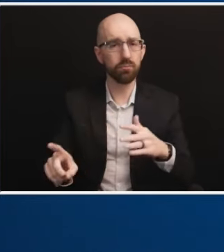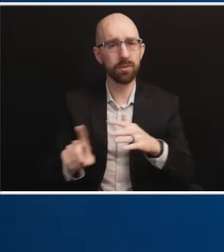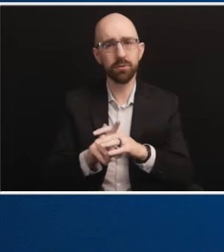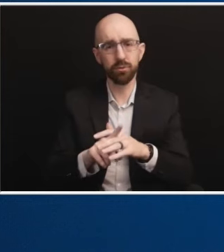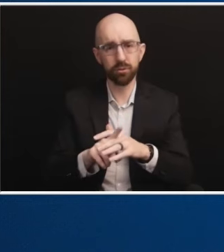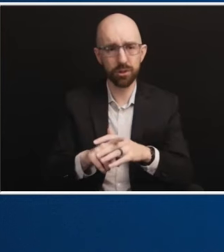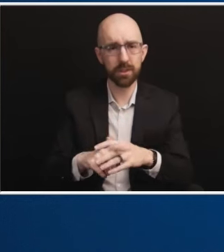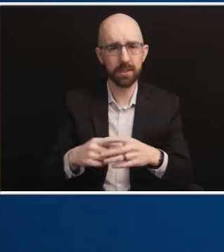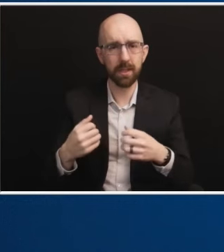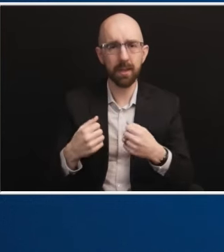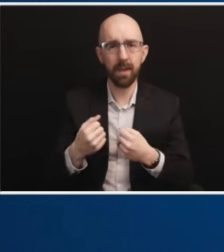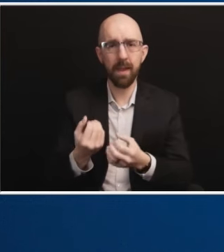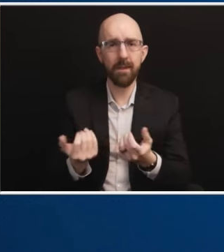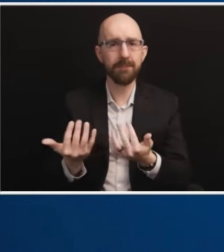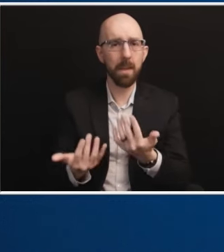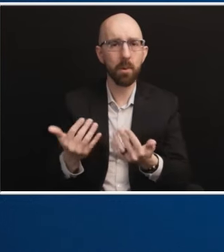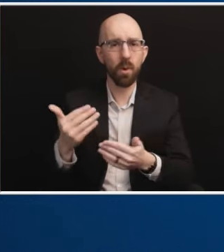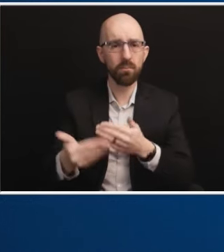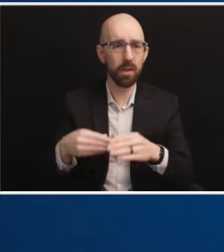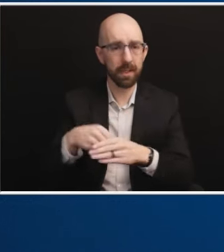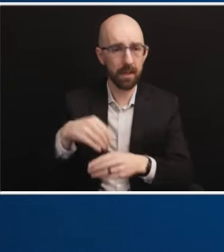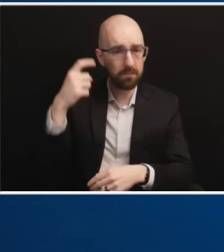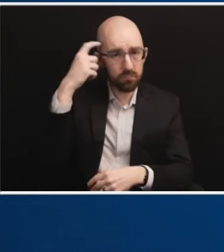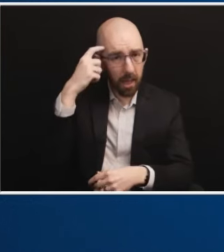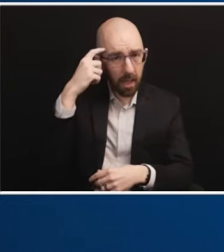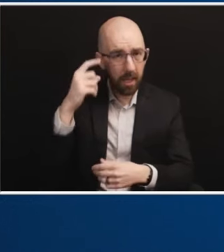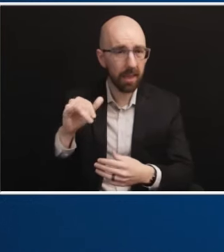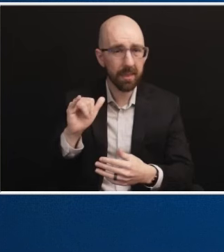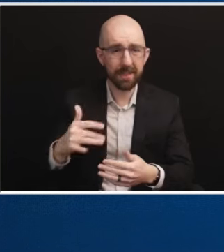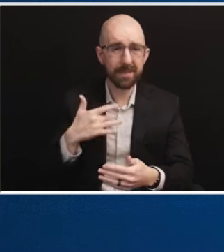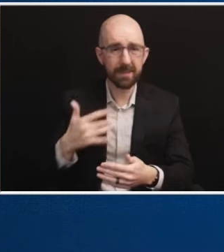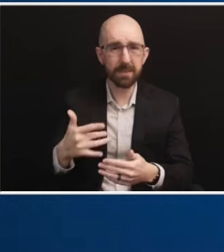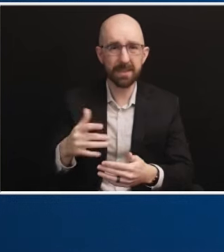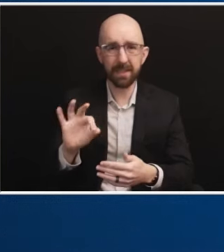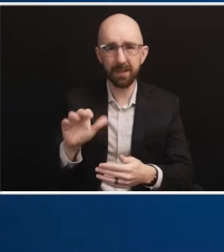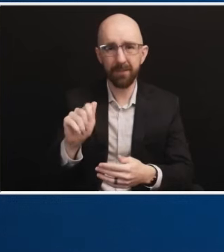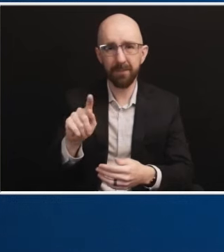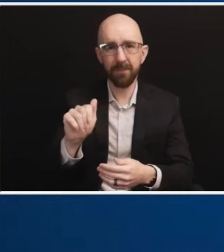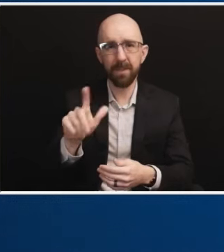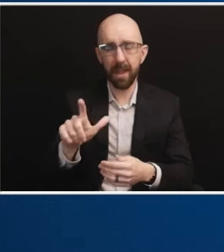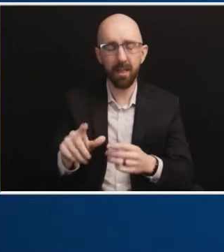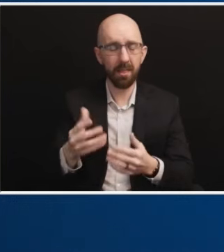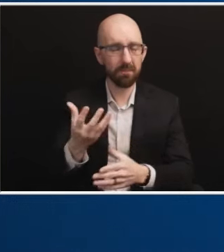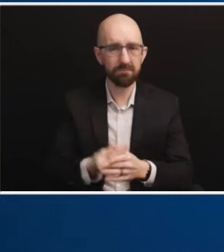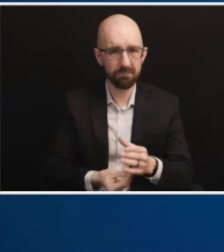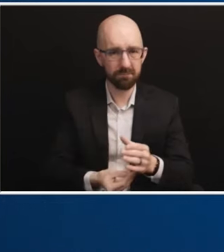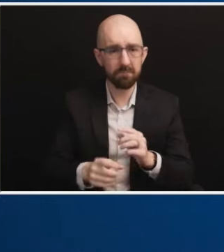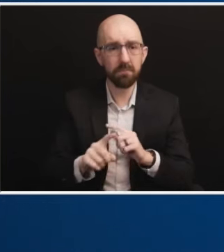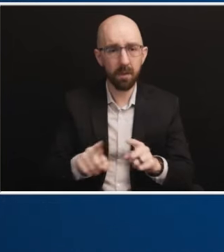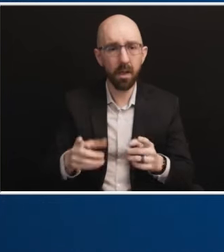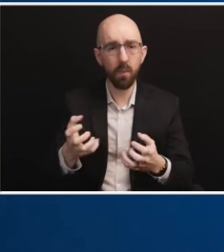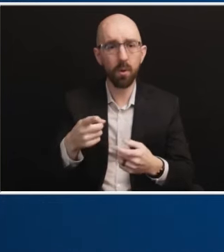in your brain, and that is typically always fatal. But you know what? These safe,